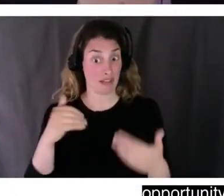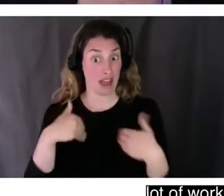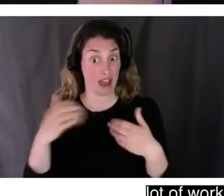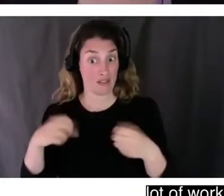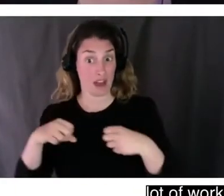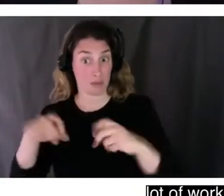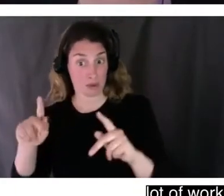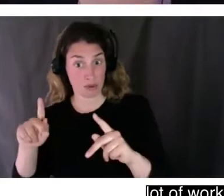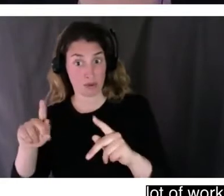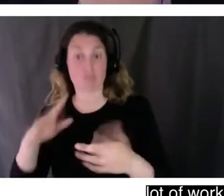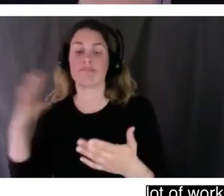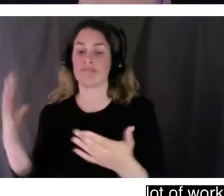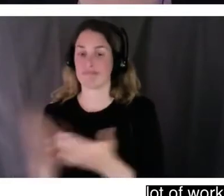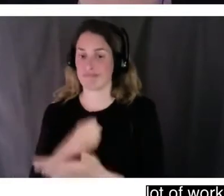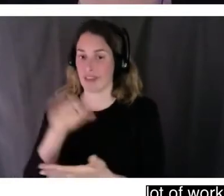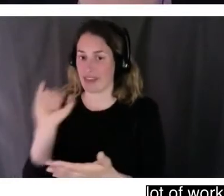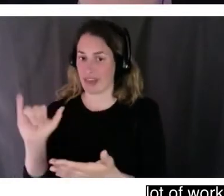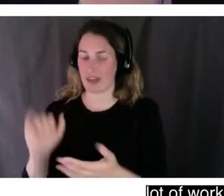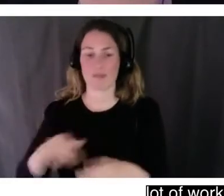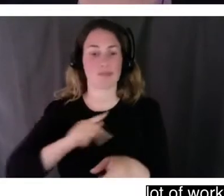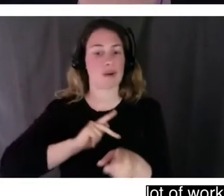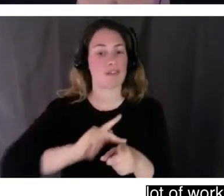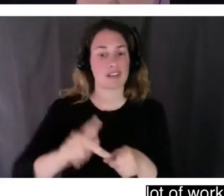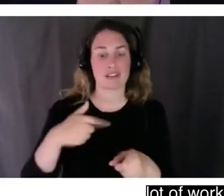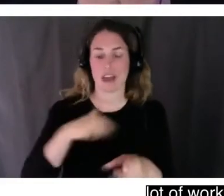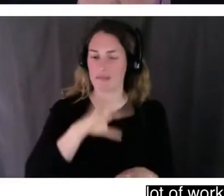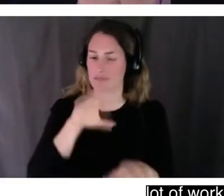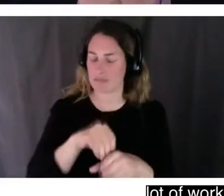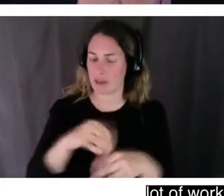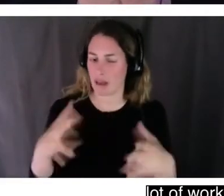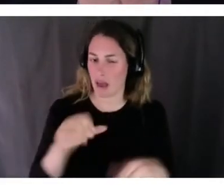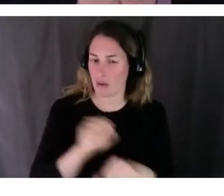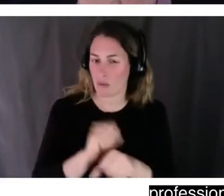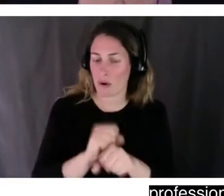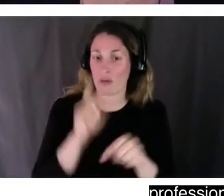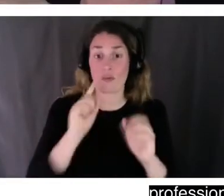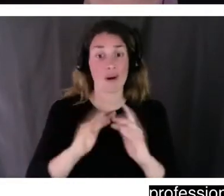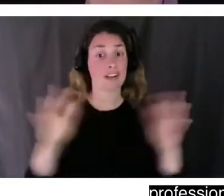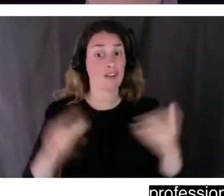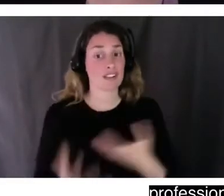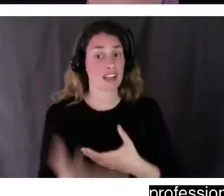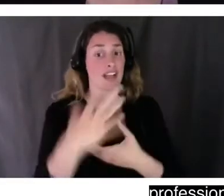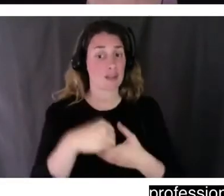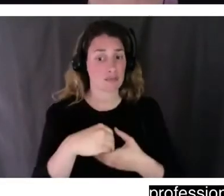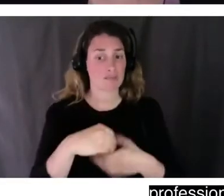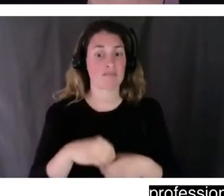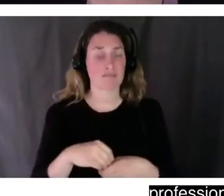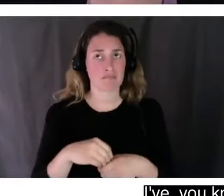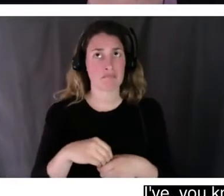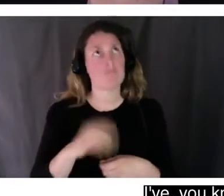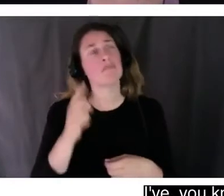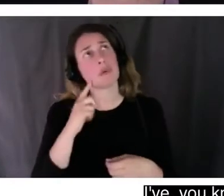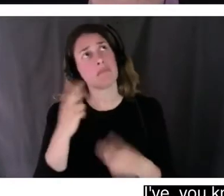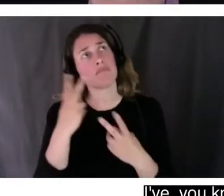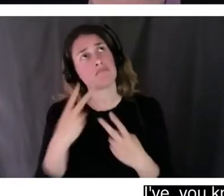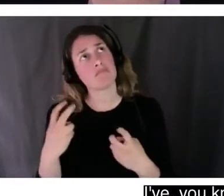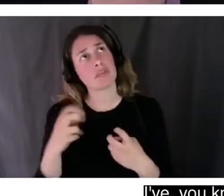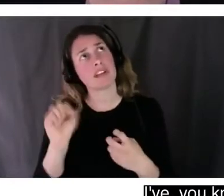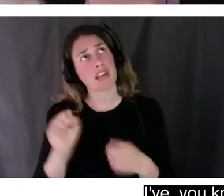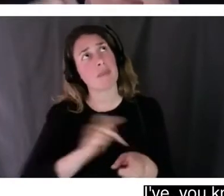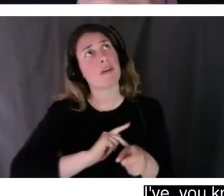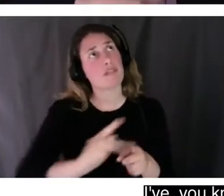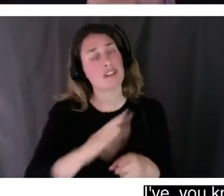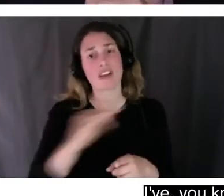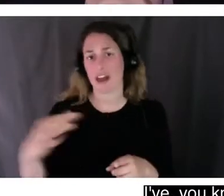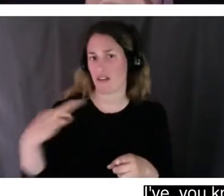I've done a lot of work in diversity and inclusion, both professionally as well as volunteer work. I've